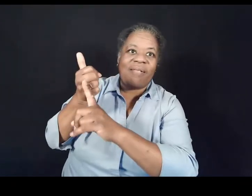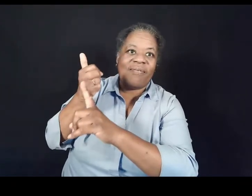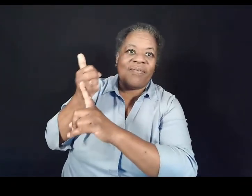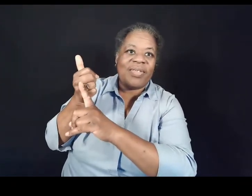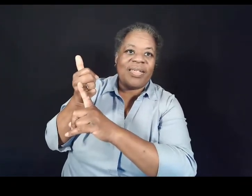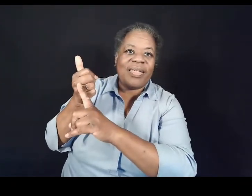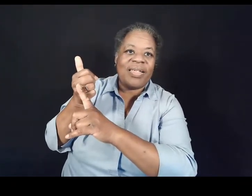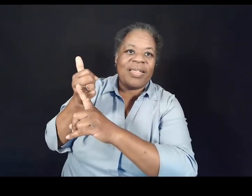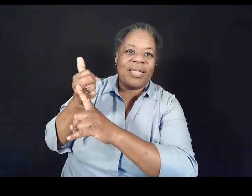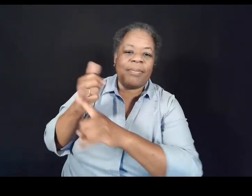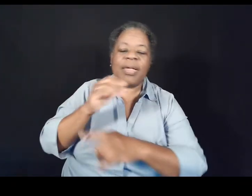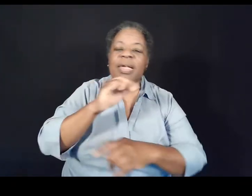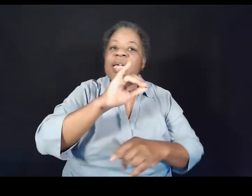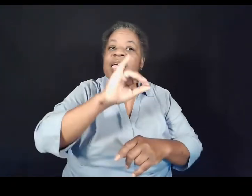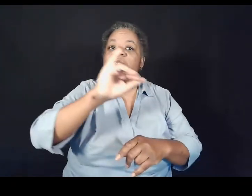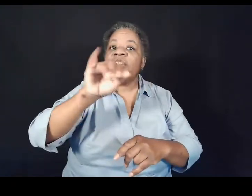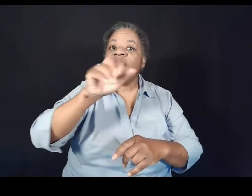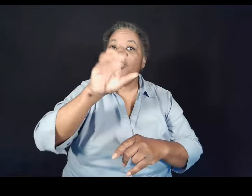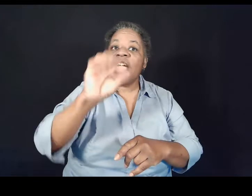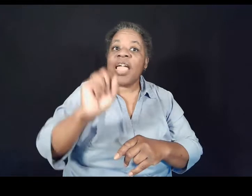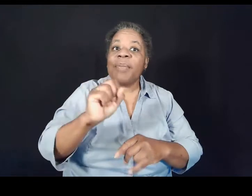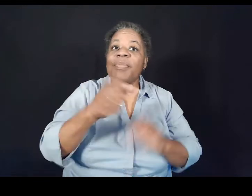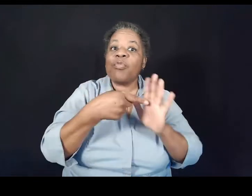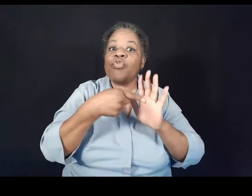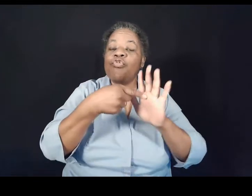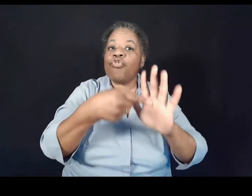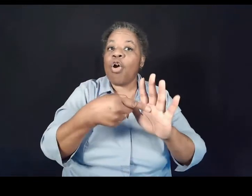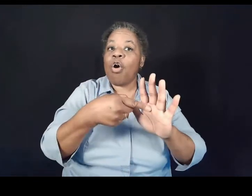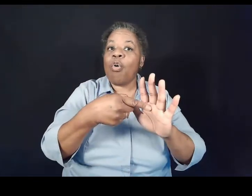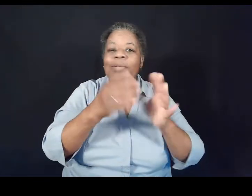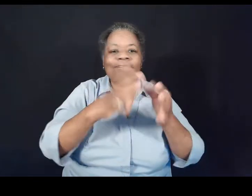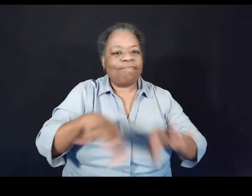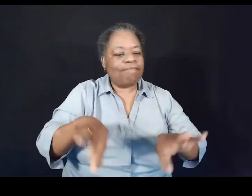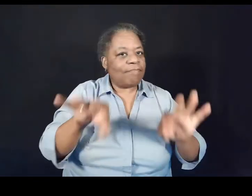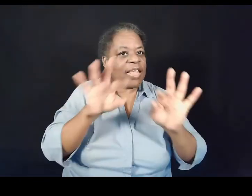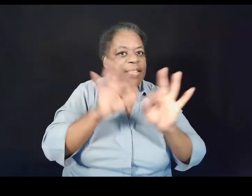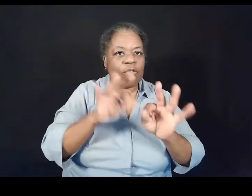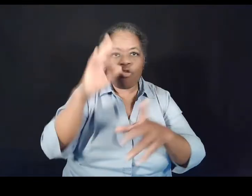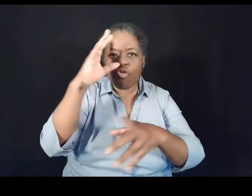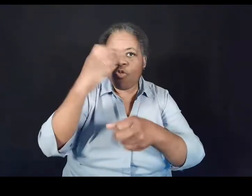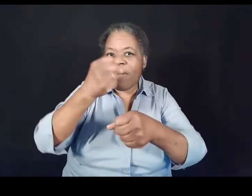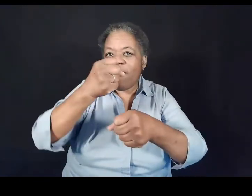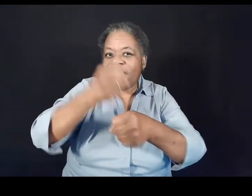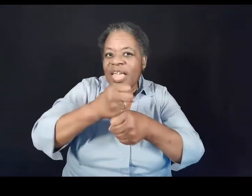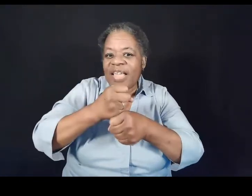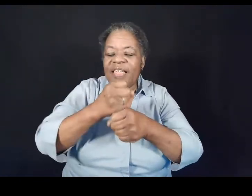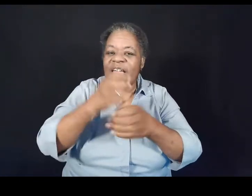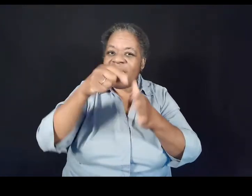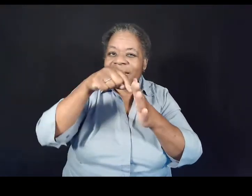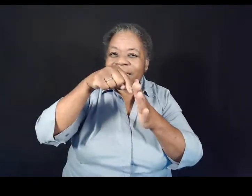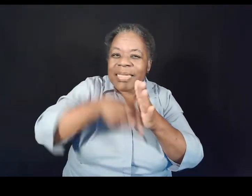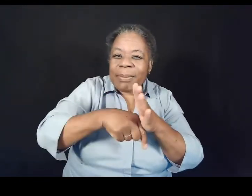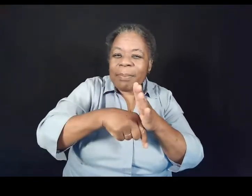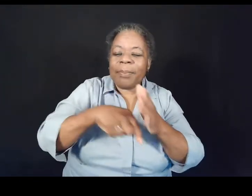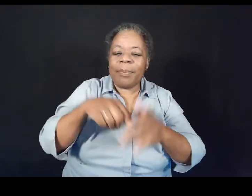as James is going to show us today, it's essential to a faith that's deep and wise.